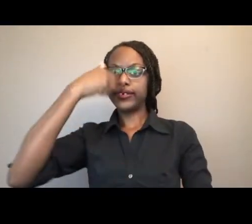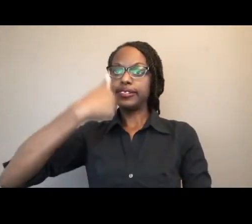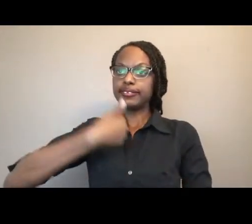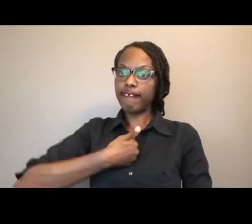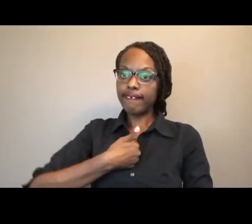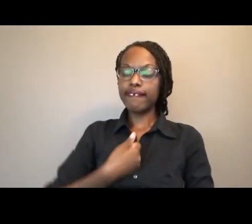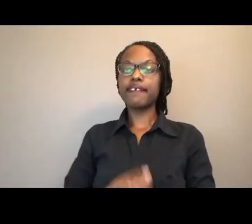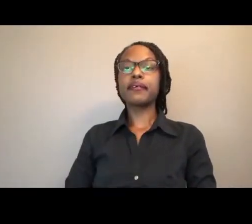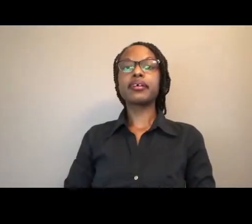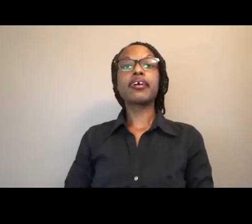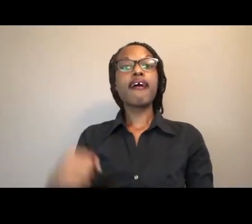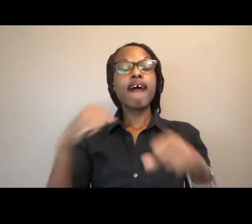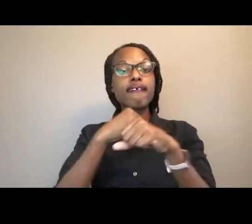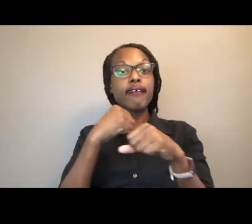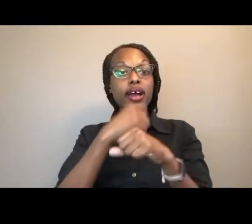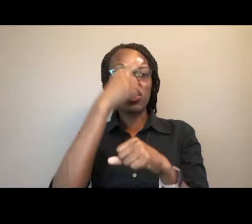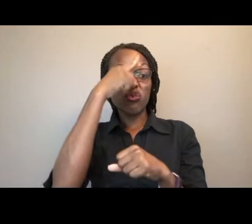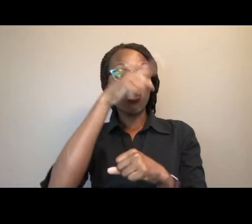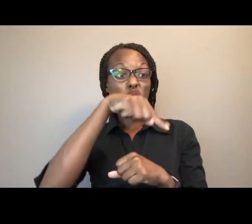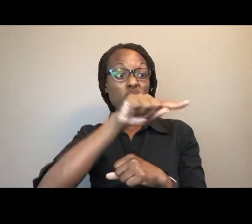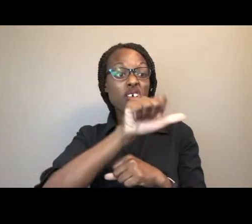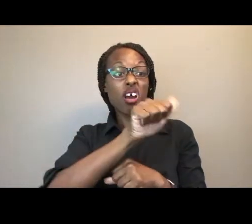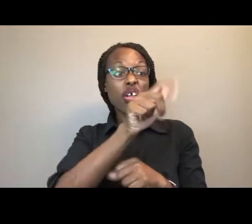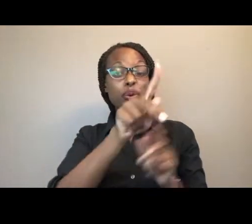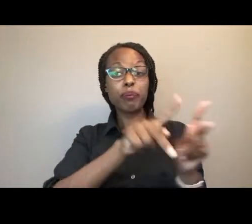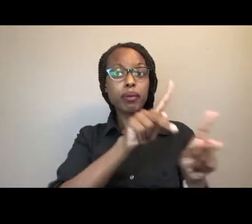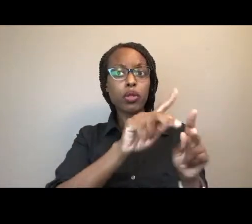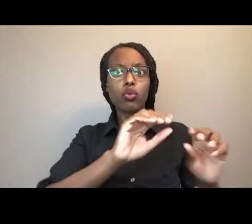don't have a voice.